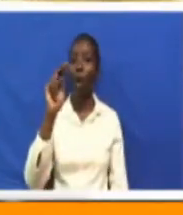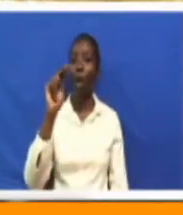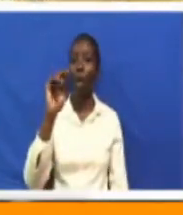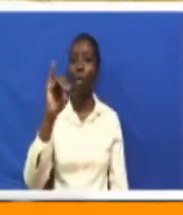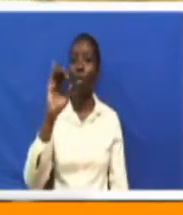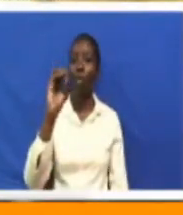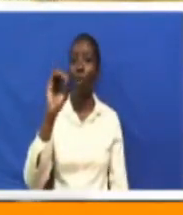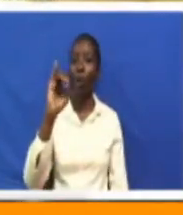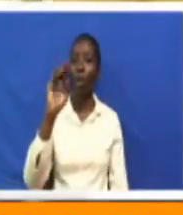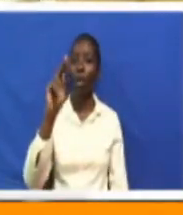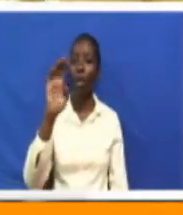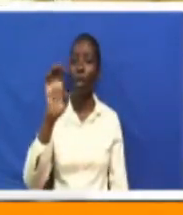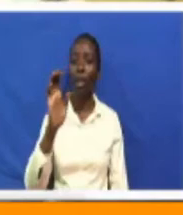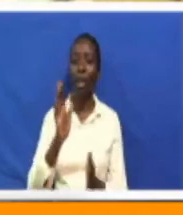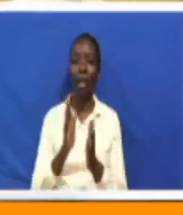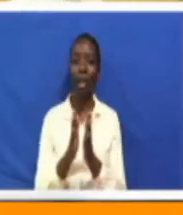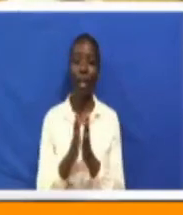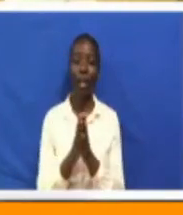of